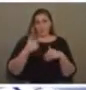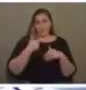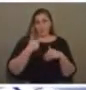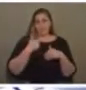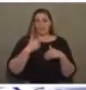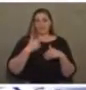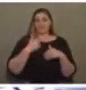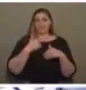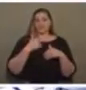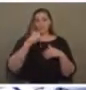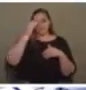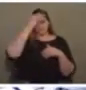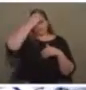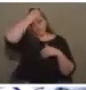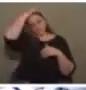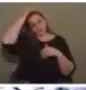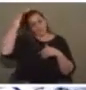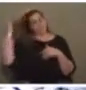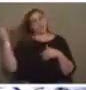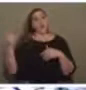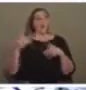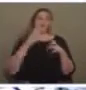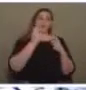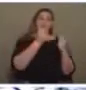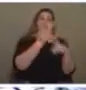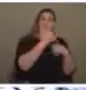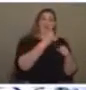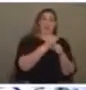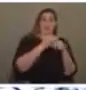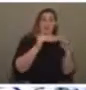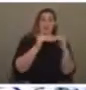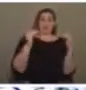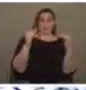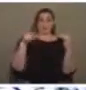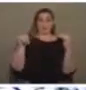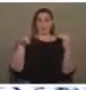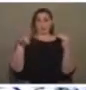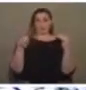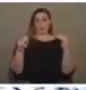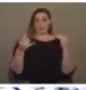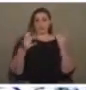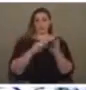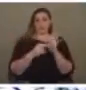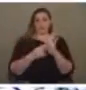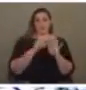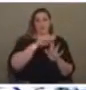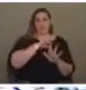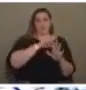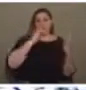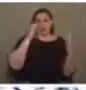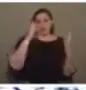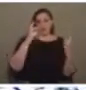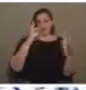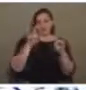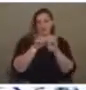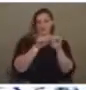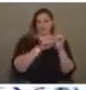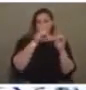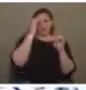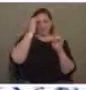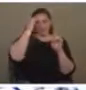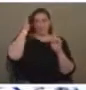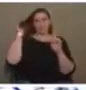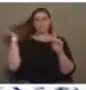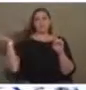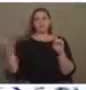quantity of education is not equal to quality of education. And quality of education is a better measure of human capital. That, I think, can be captured a little bit better by thinking